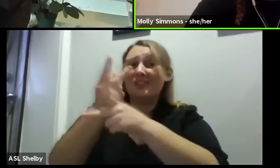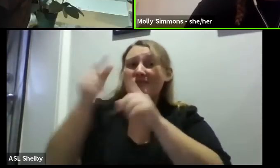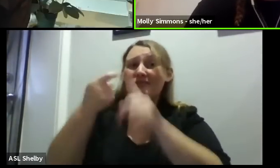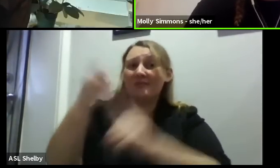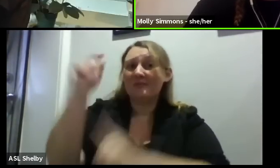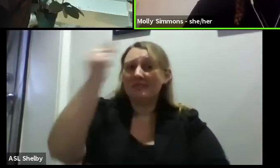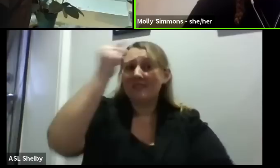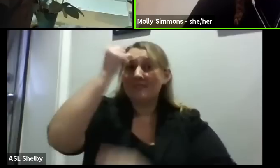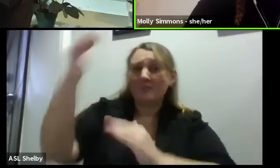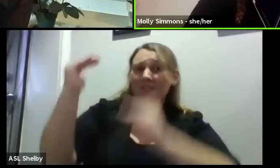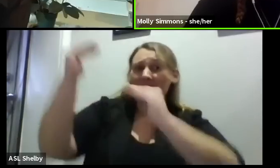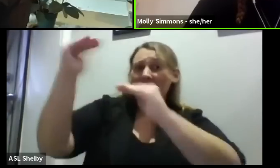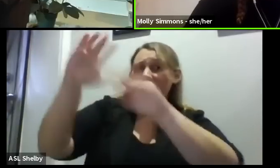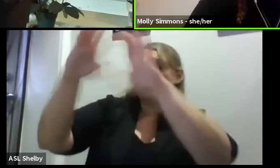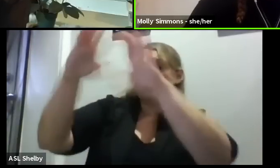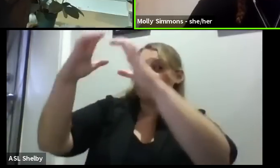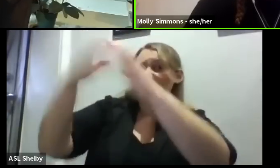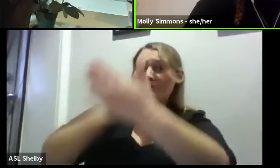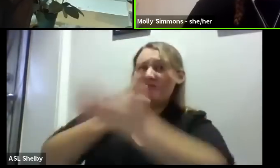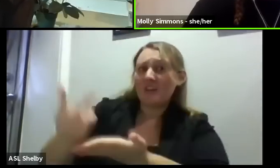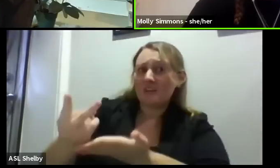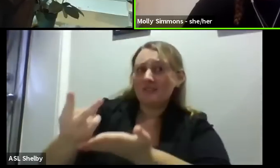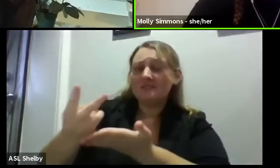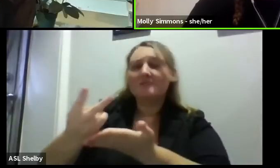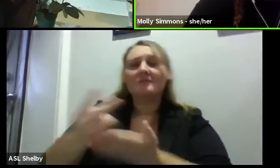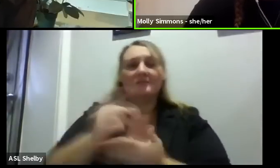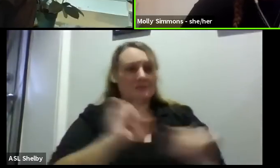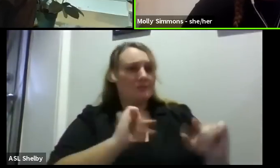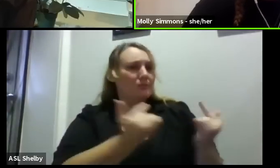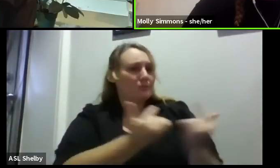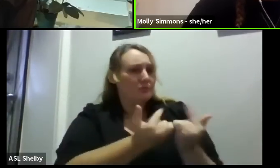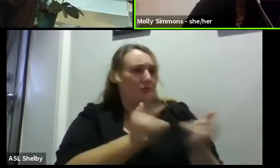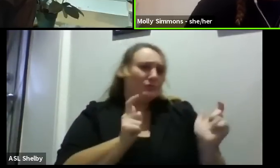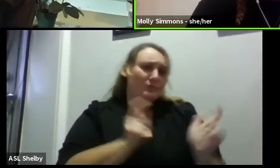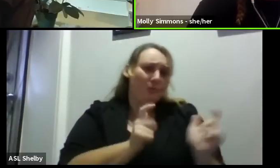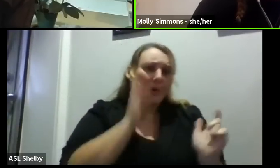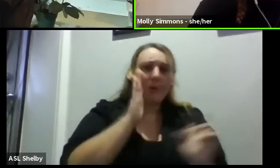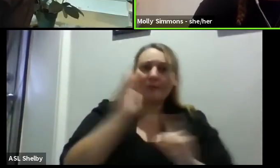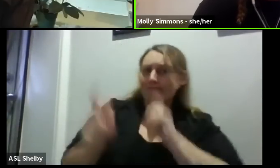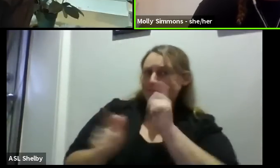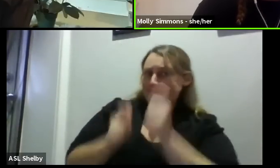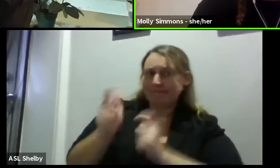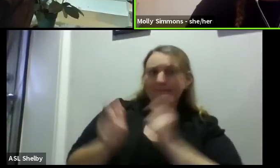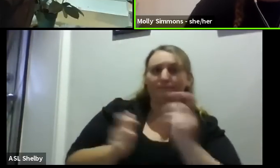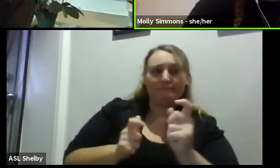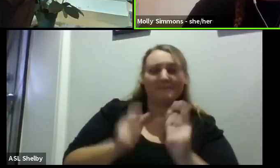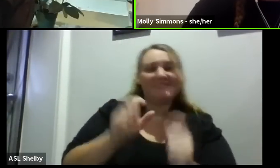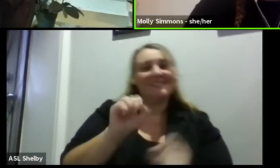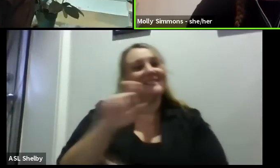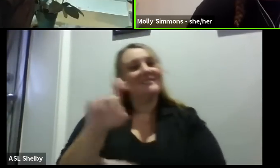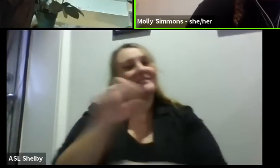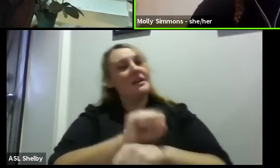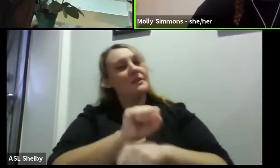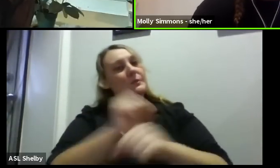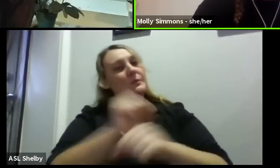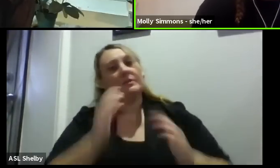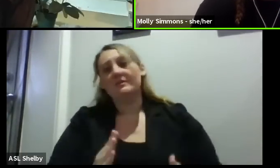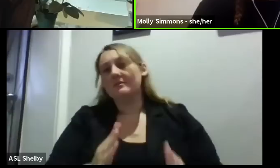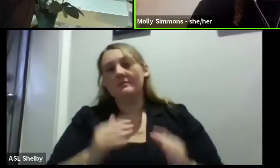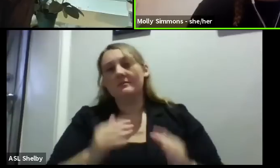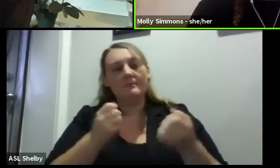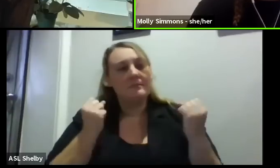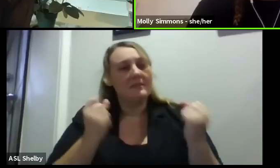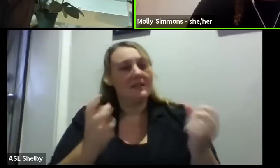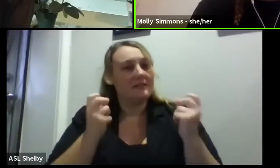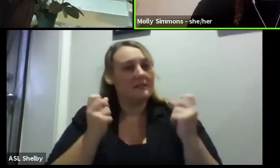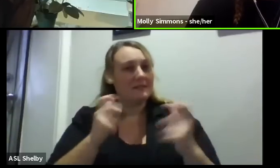compassion to others. Sex workers have been resilient, creative, and adaptable in the face of many challenges. We are still here and are showing up for each other